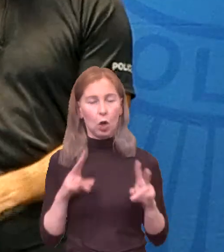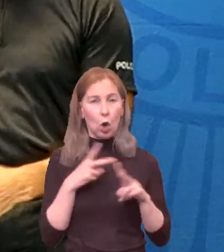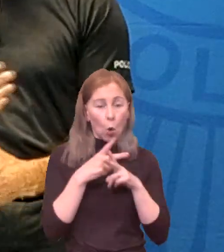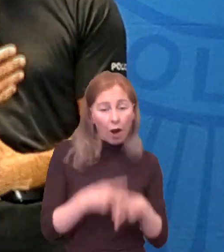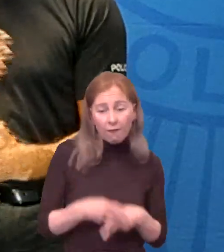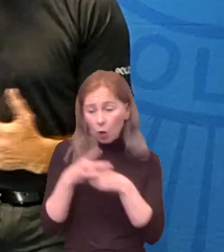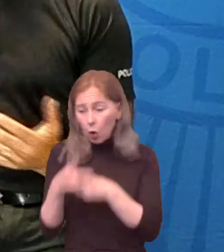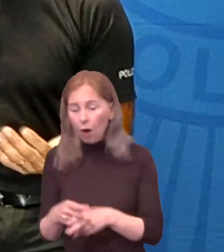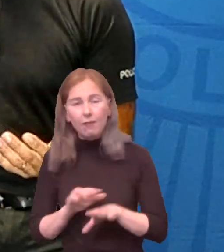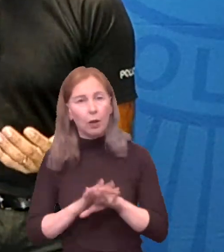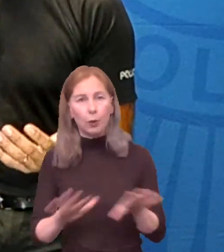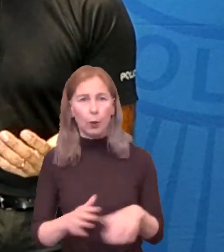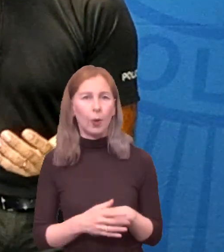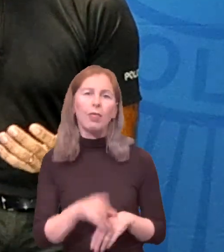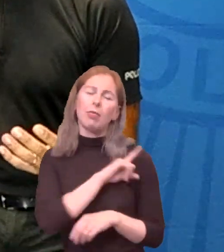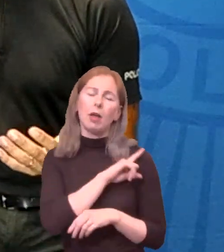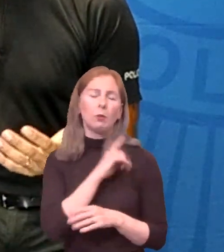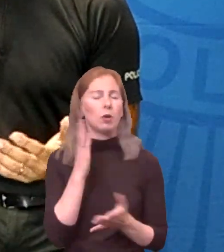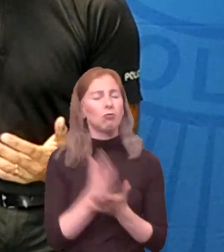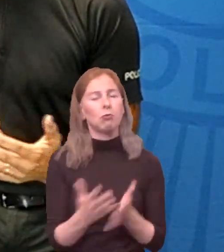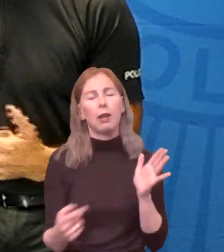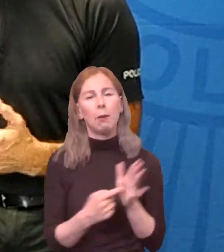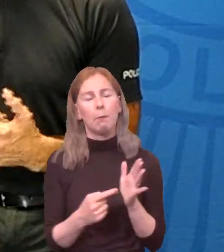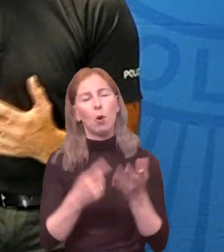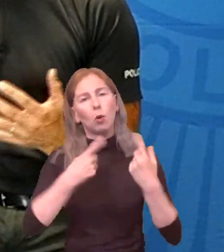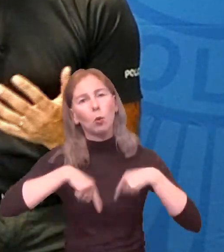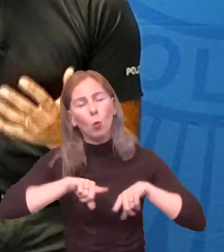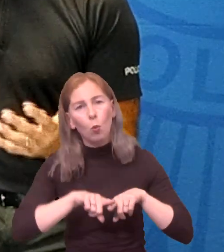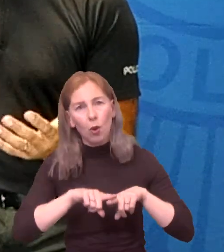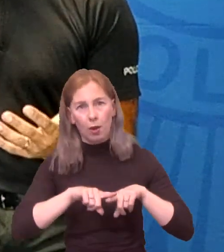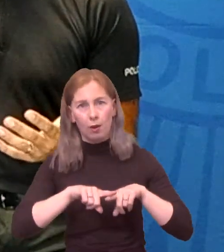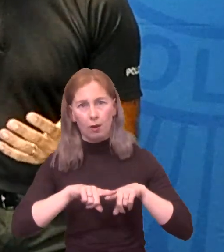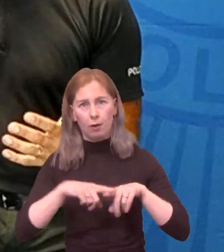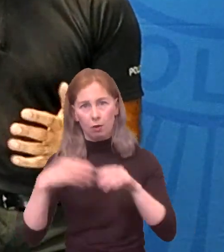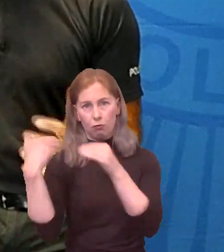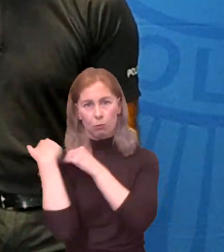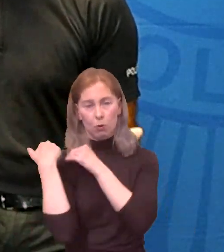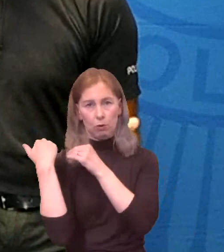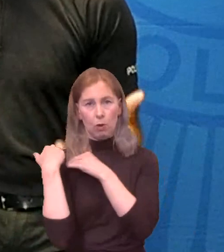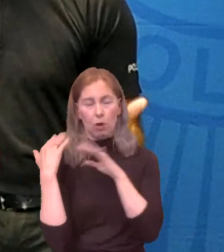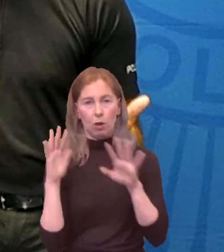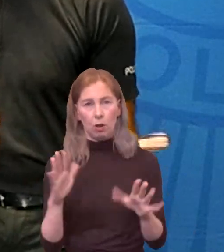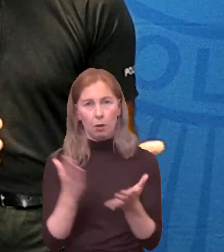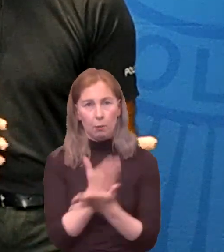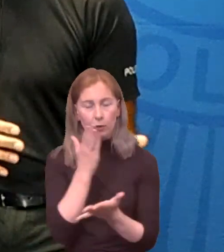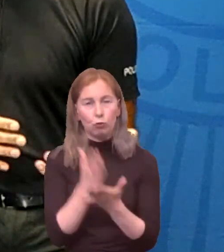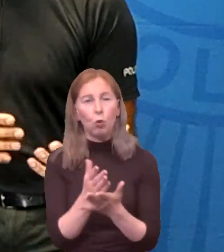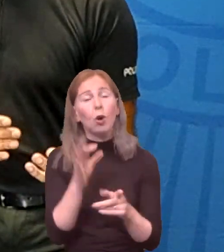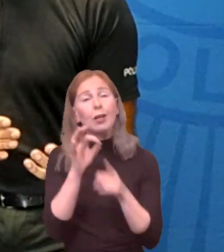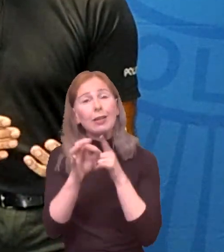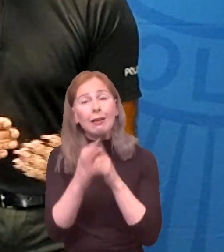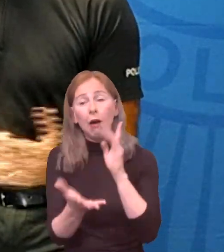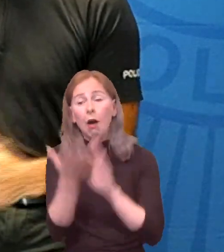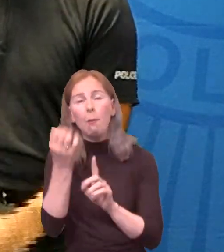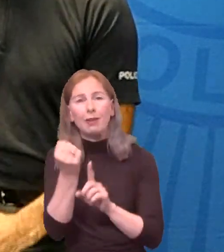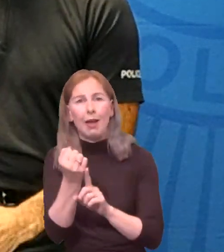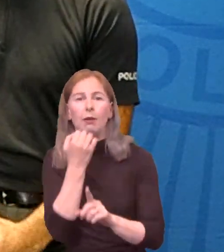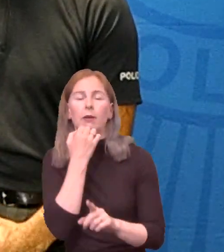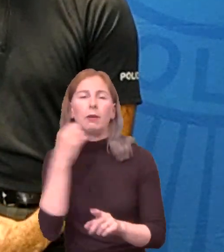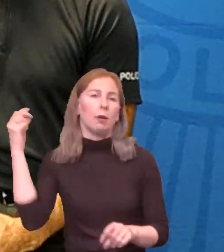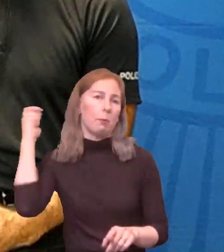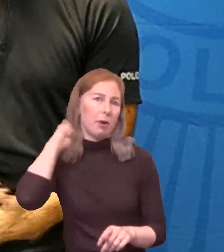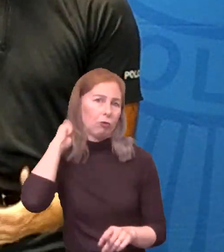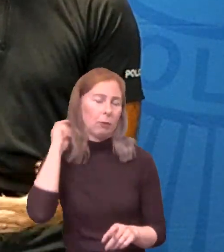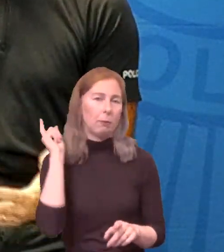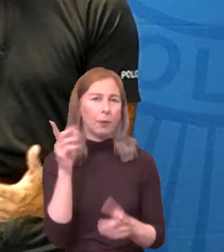key that we all take our personal responsibility to update our details of our beloved dog or pet to ensure